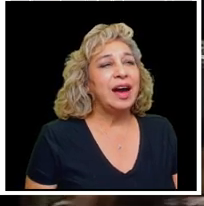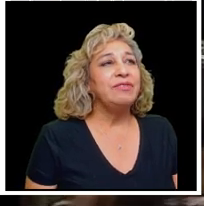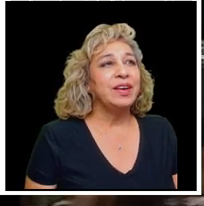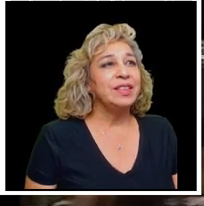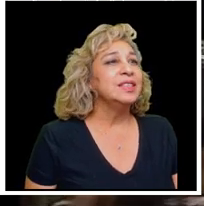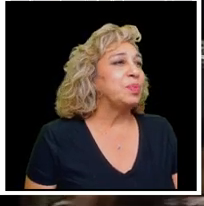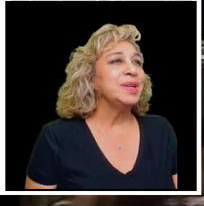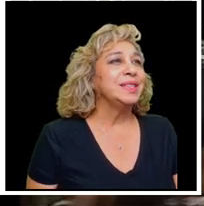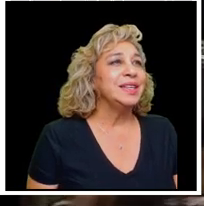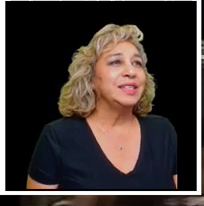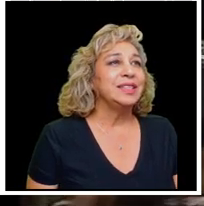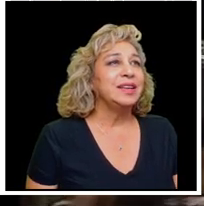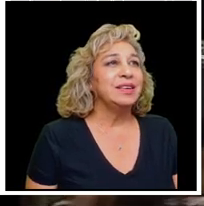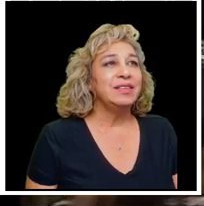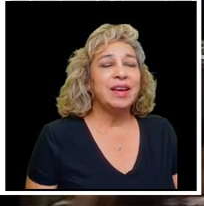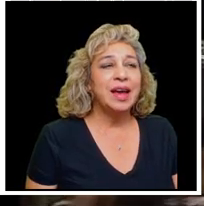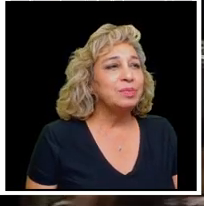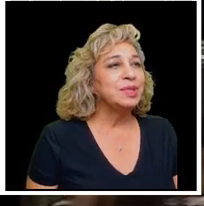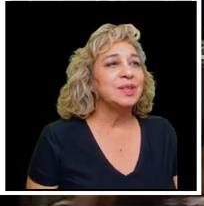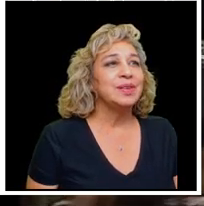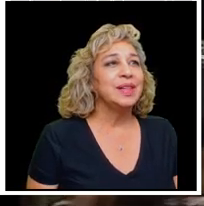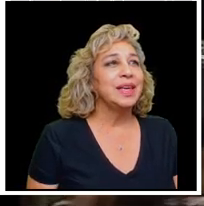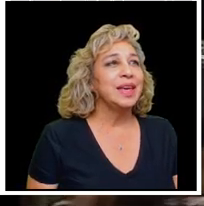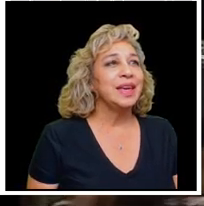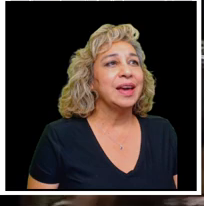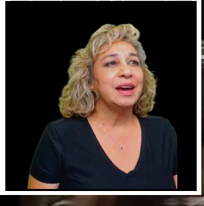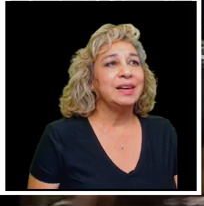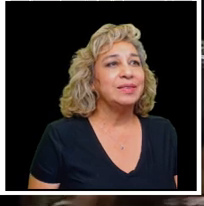find this president absolutely